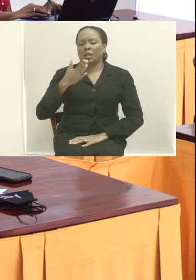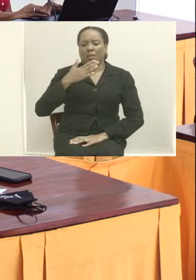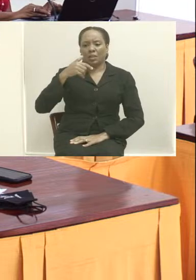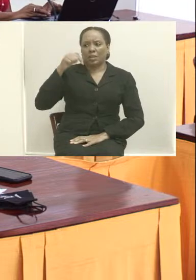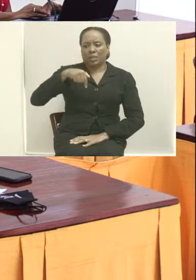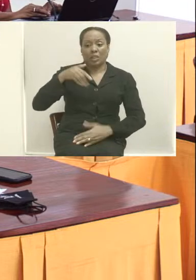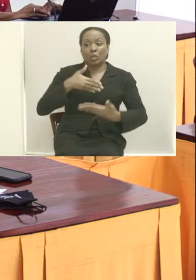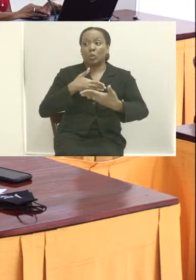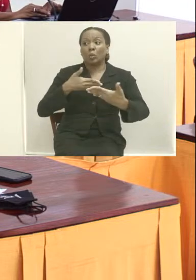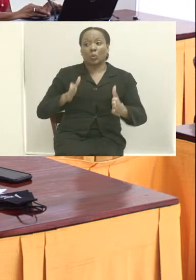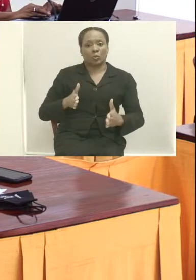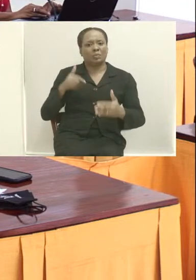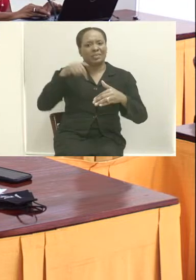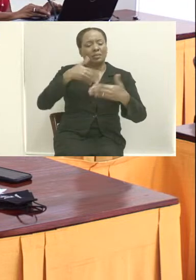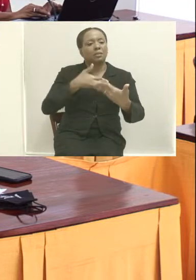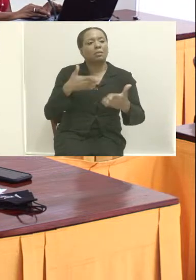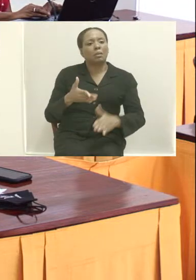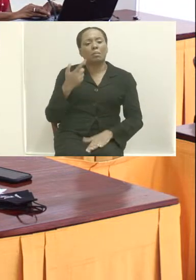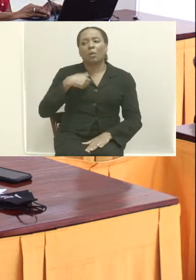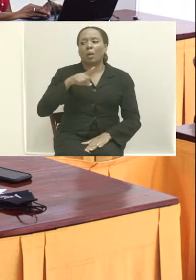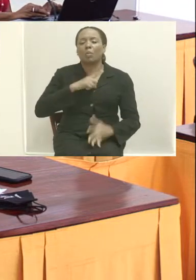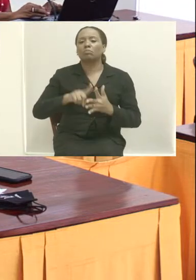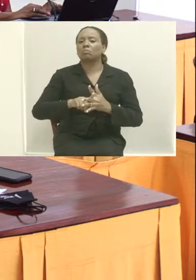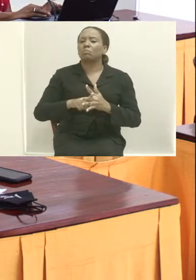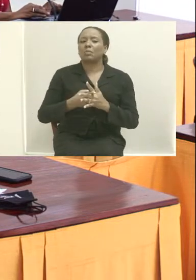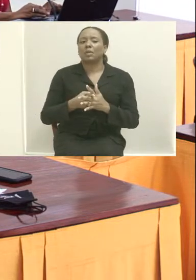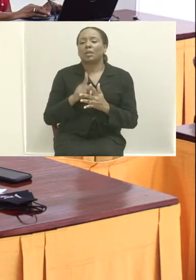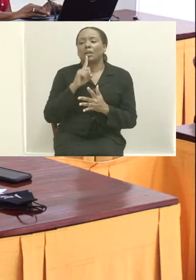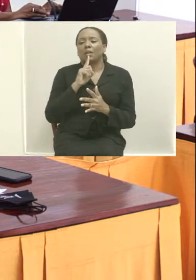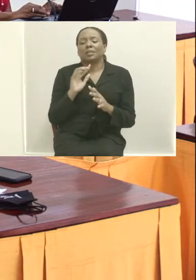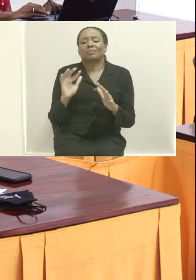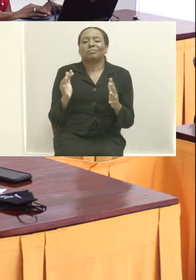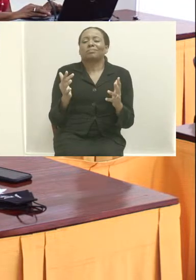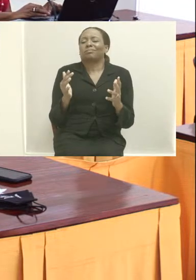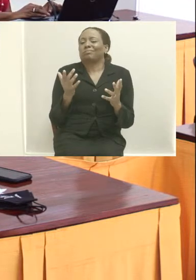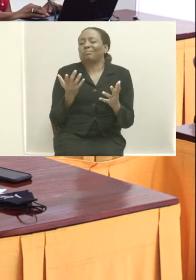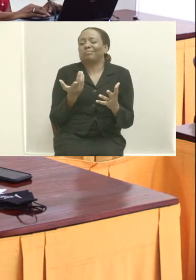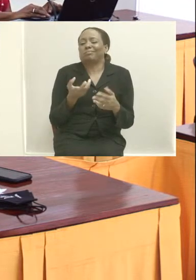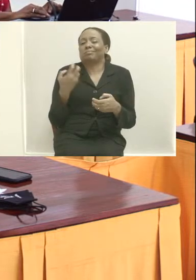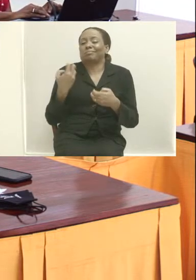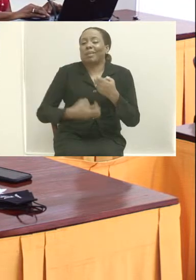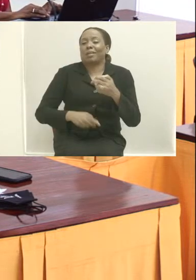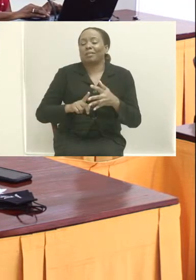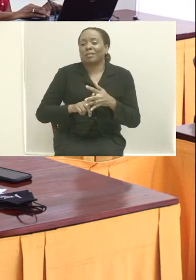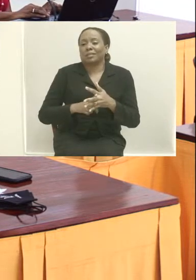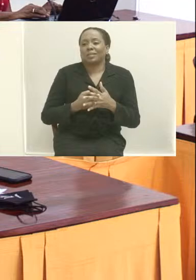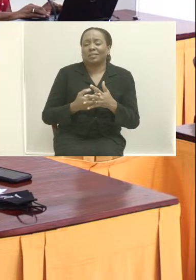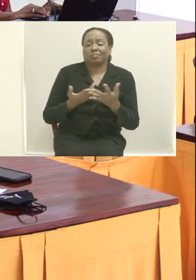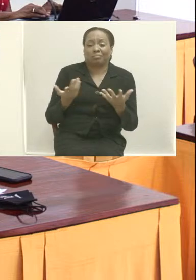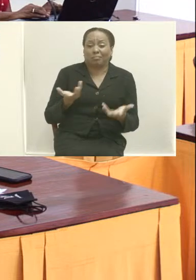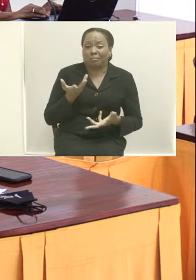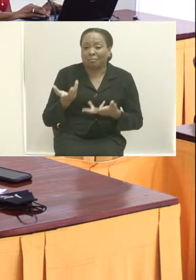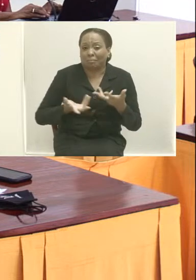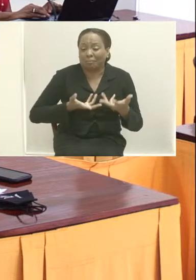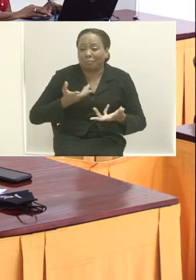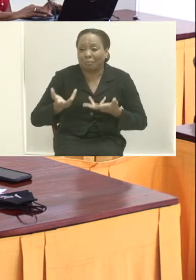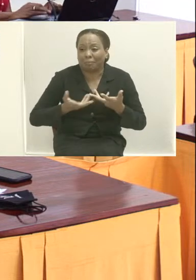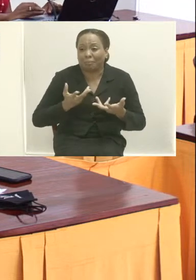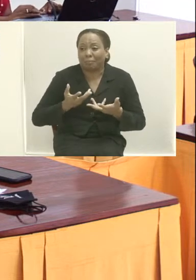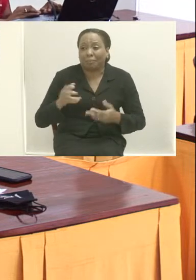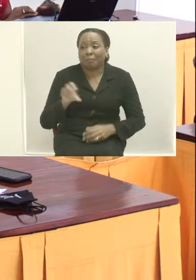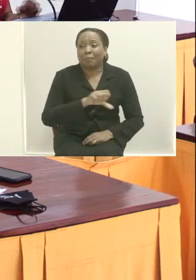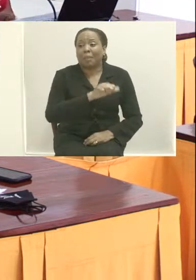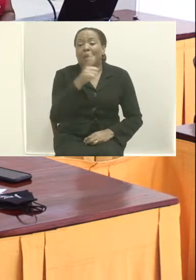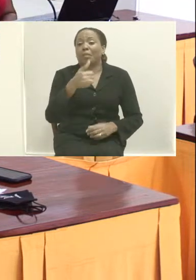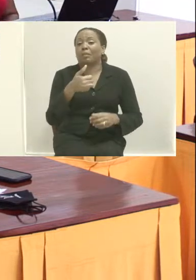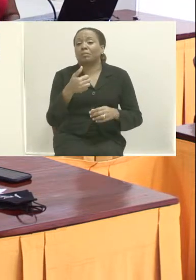location that we had gotten off to an unanticipated, rocky, and foreboding start. And therefore, in an